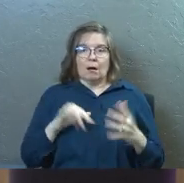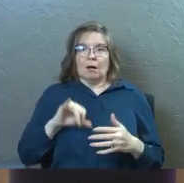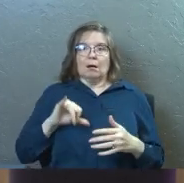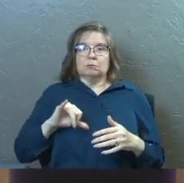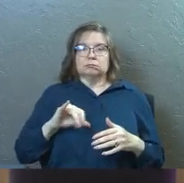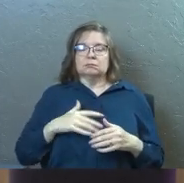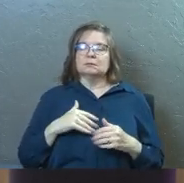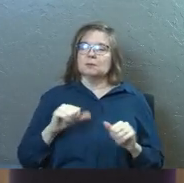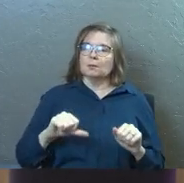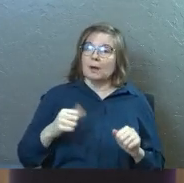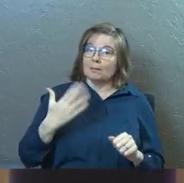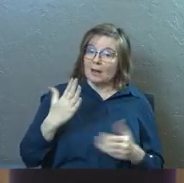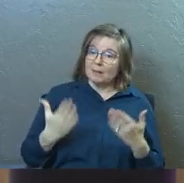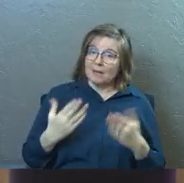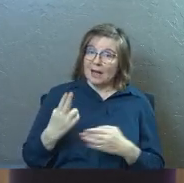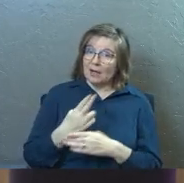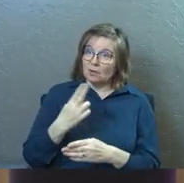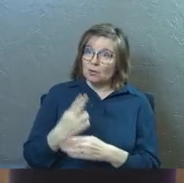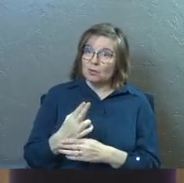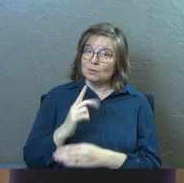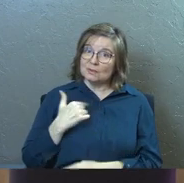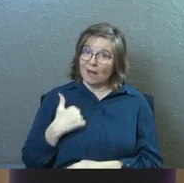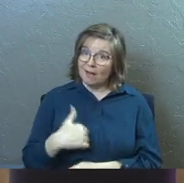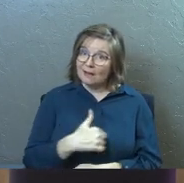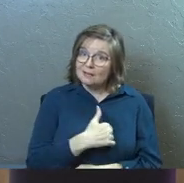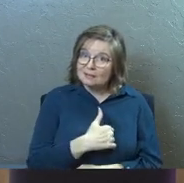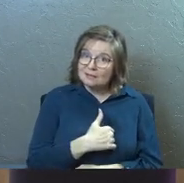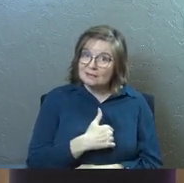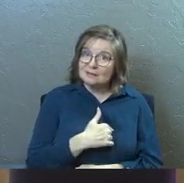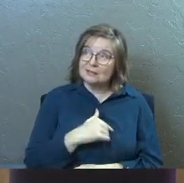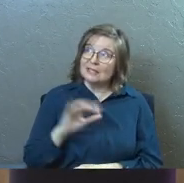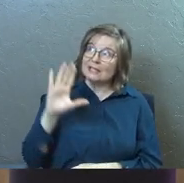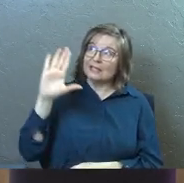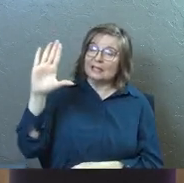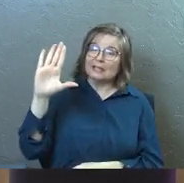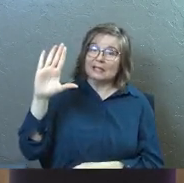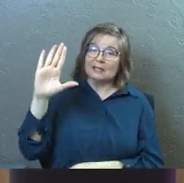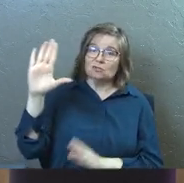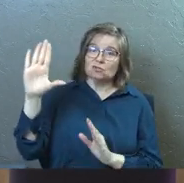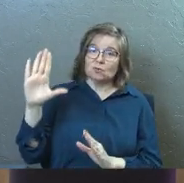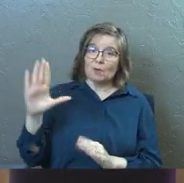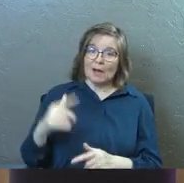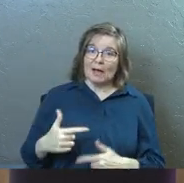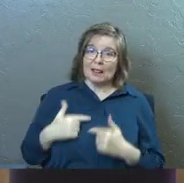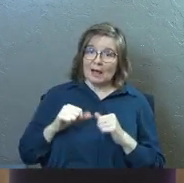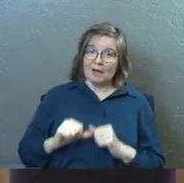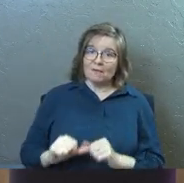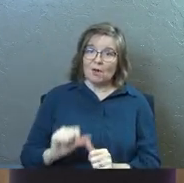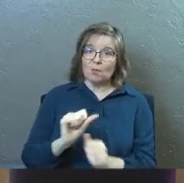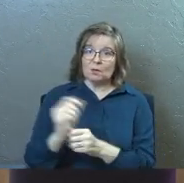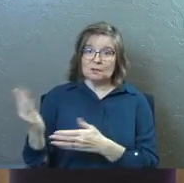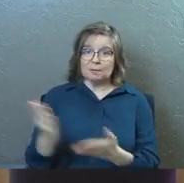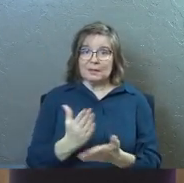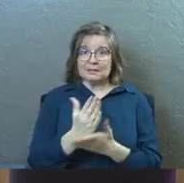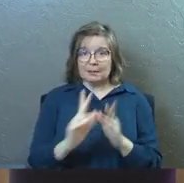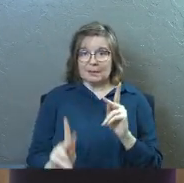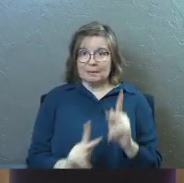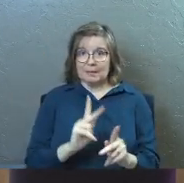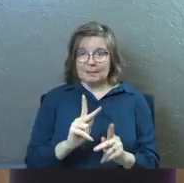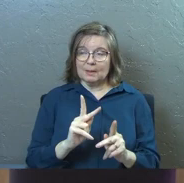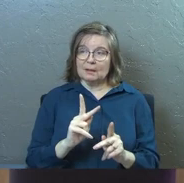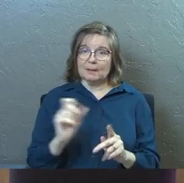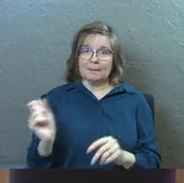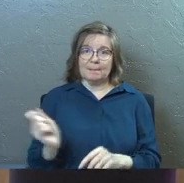So is it possible that God might use us in his great lifelong work to bring some of these